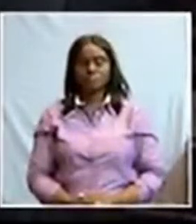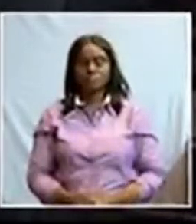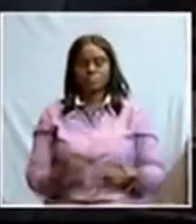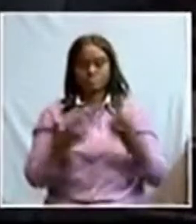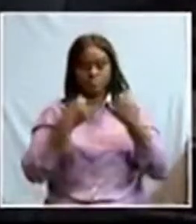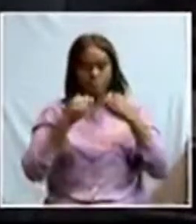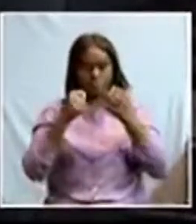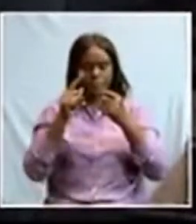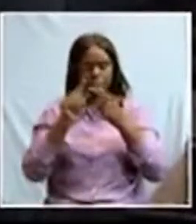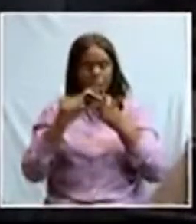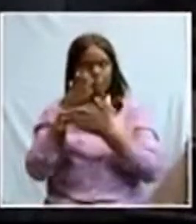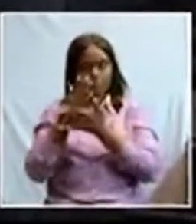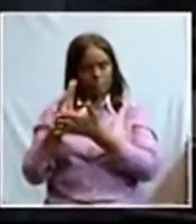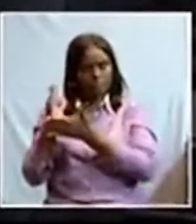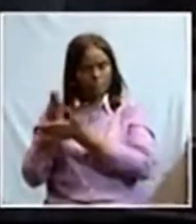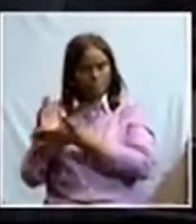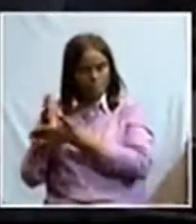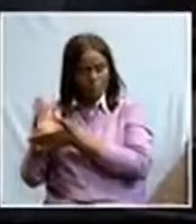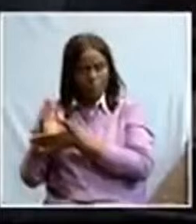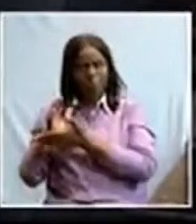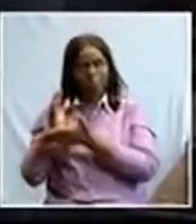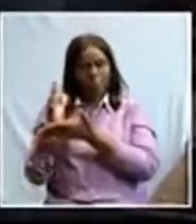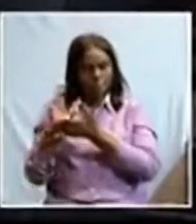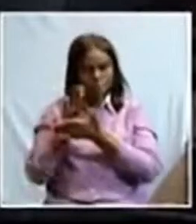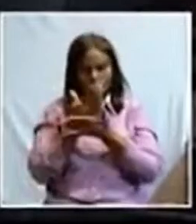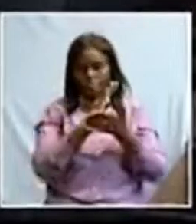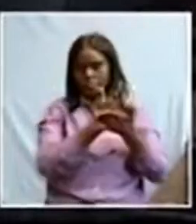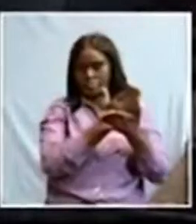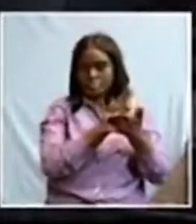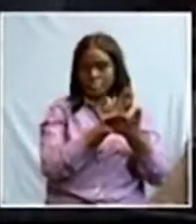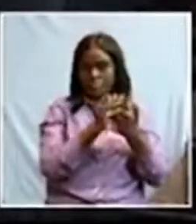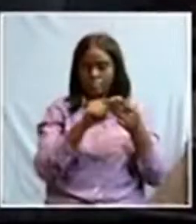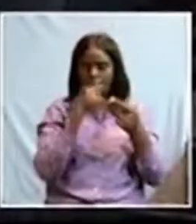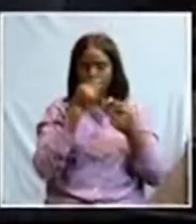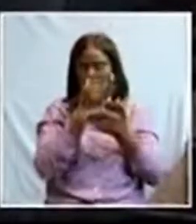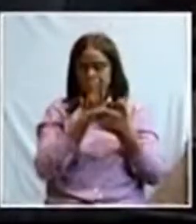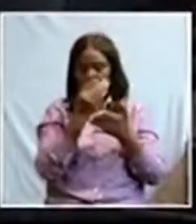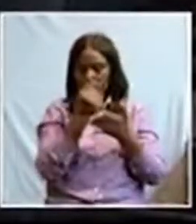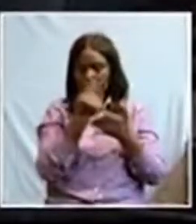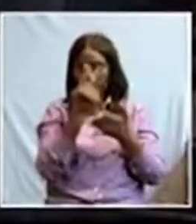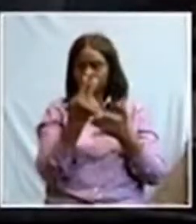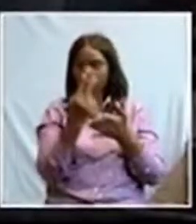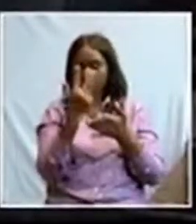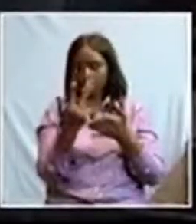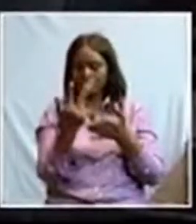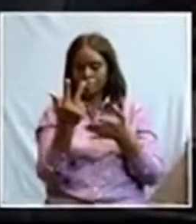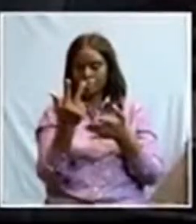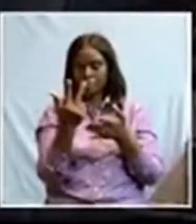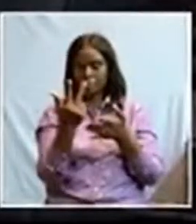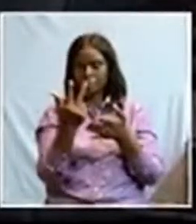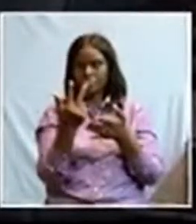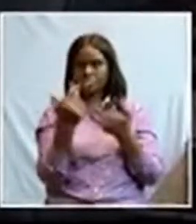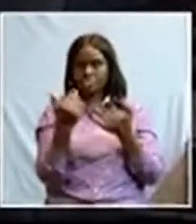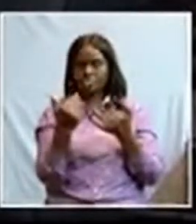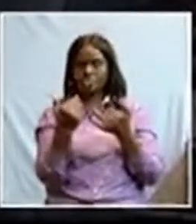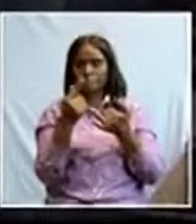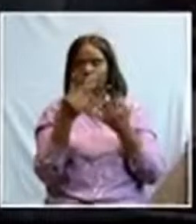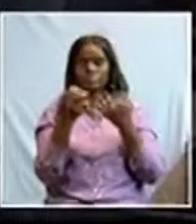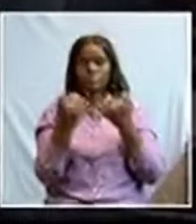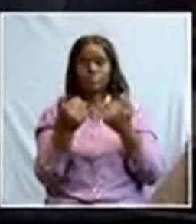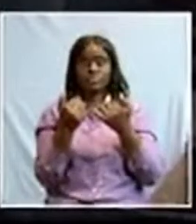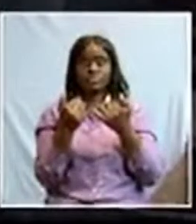Trying to phase away the phases, to say phase 1, phase 2, phase... Now you